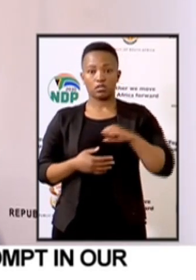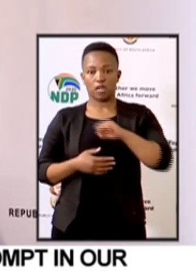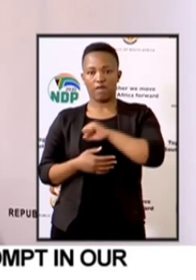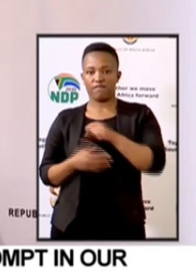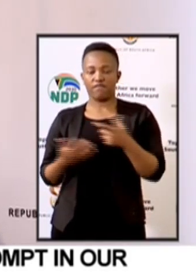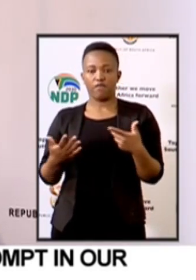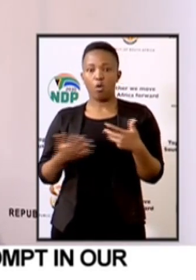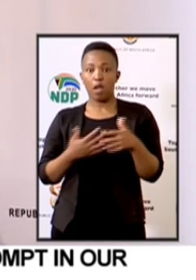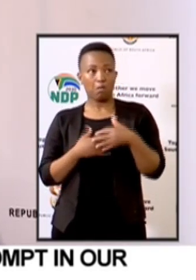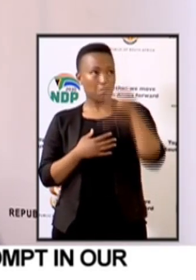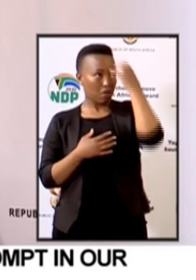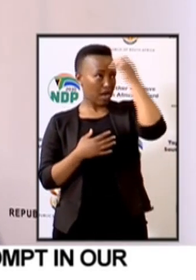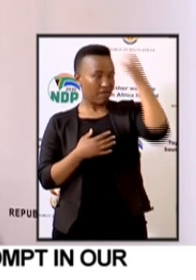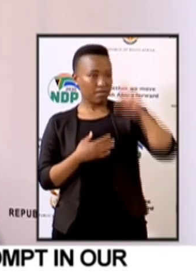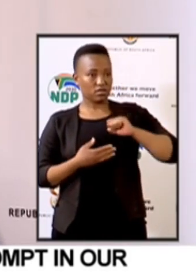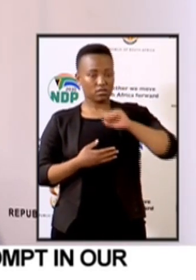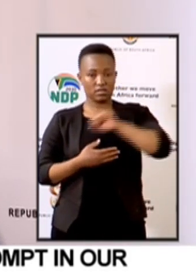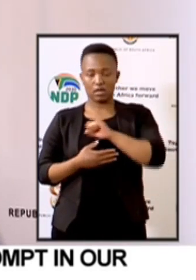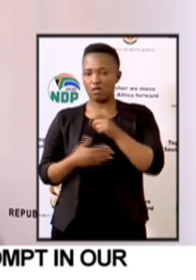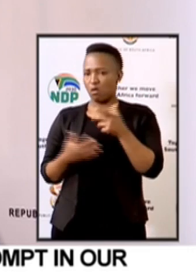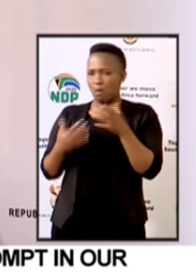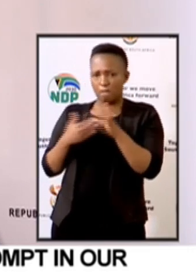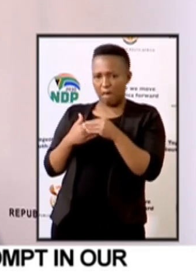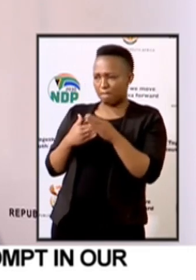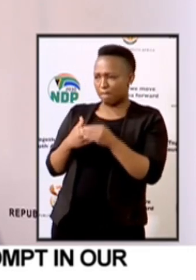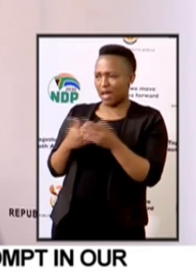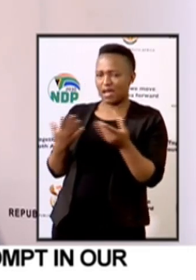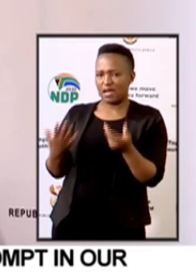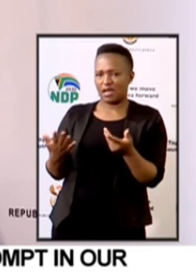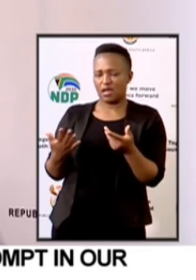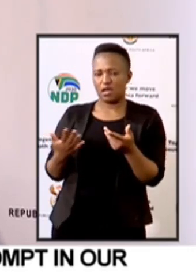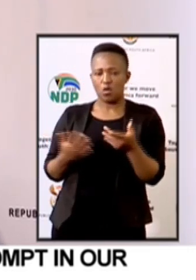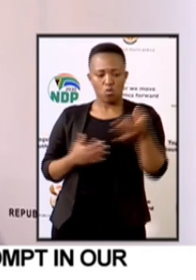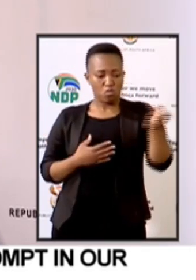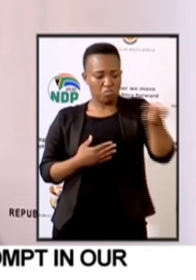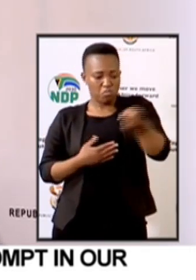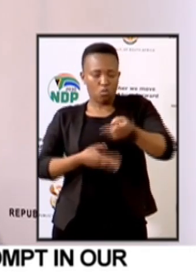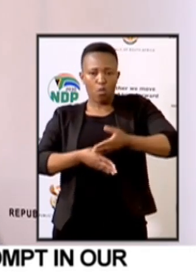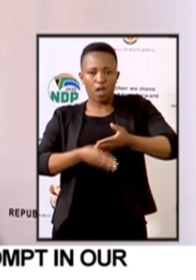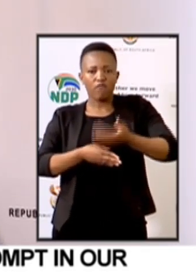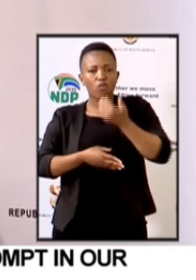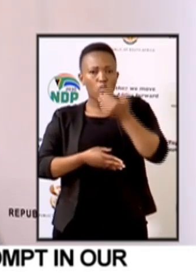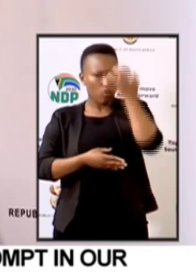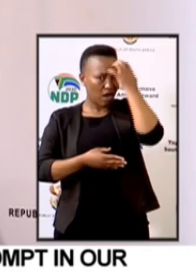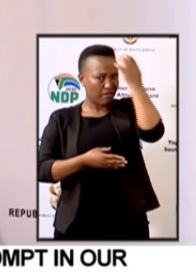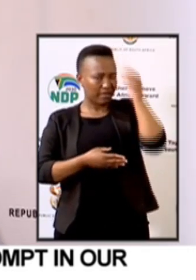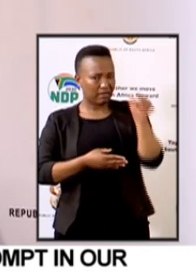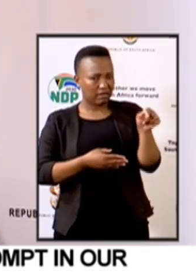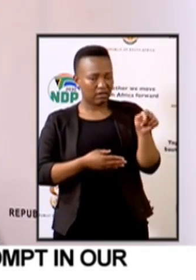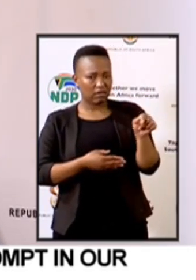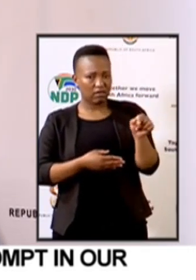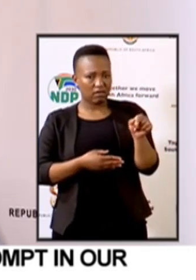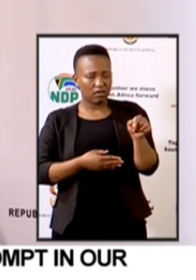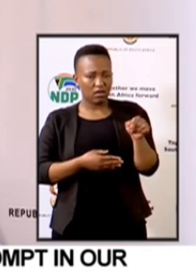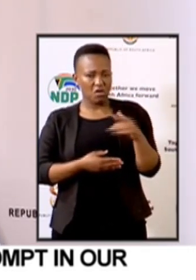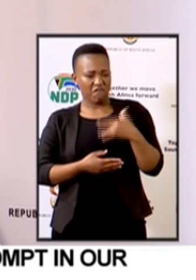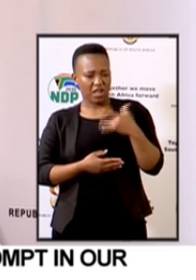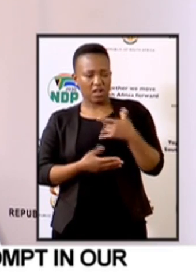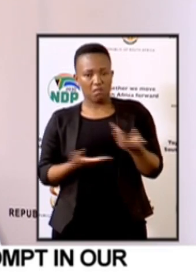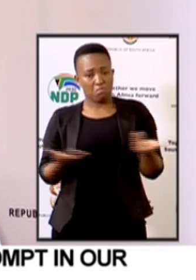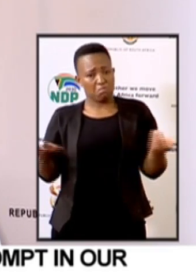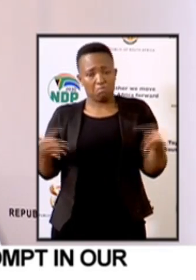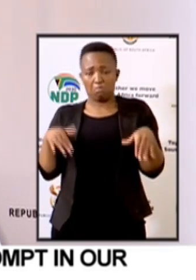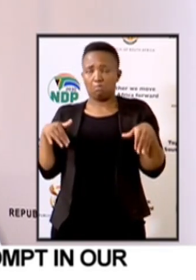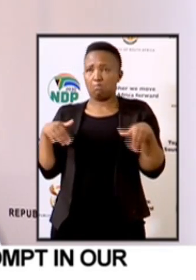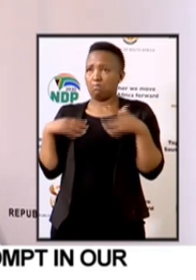government employee, member or who is employed by the state, who should feel